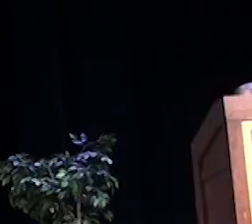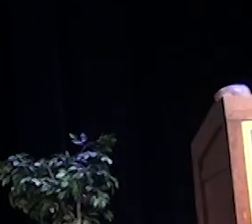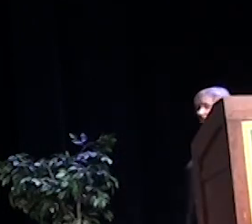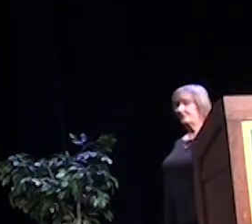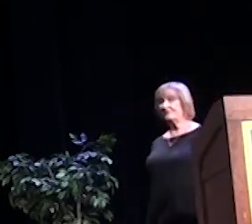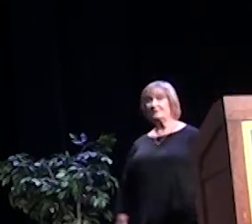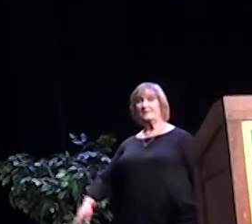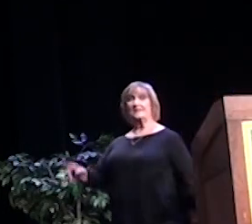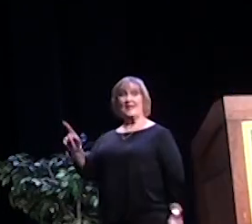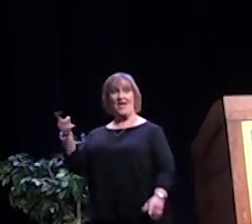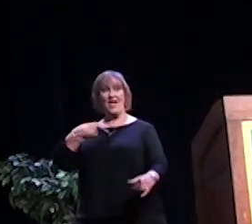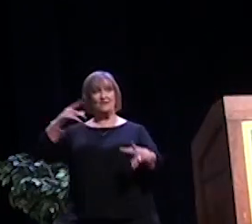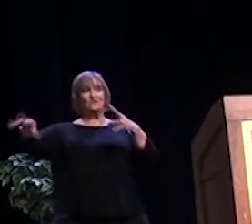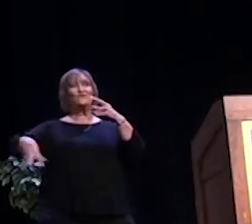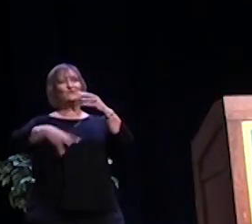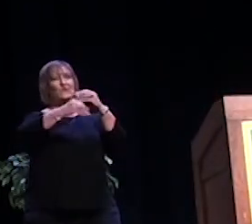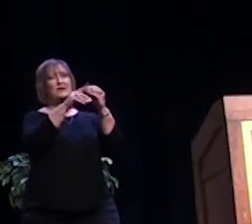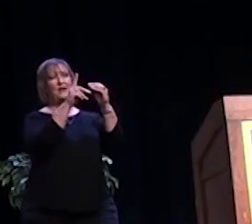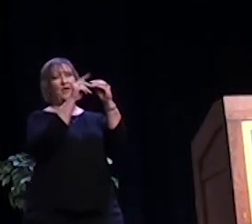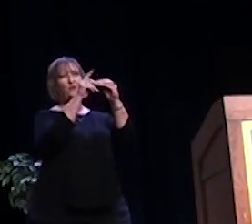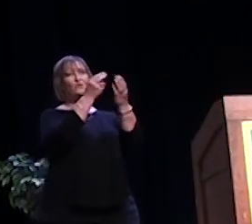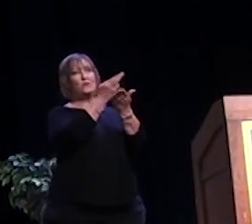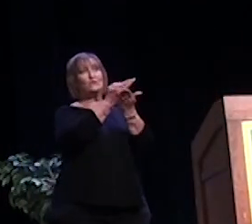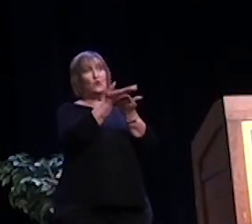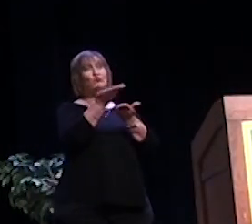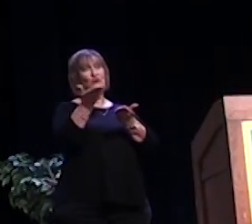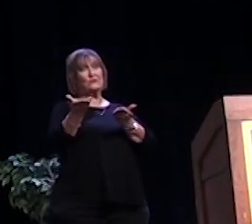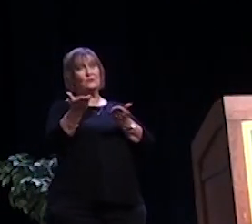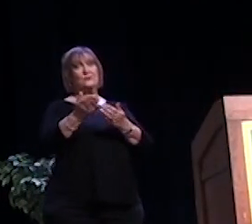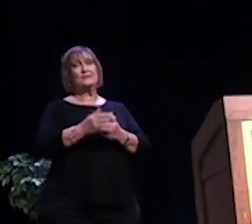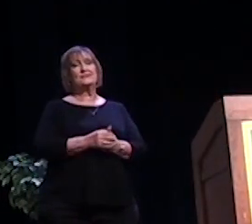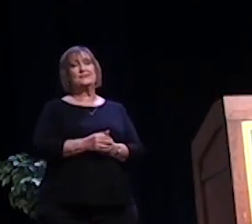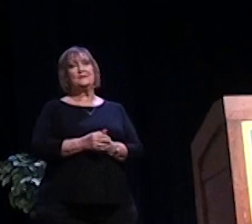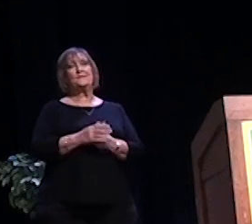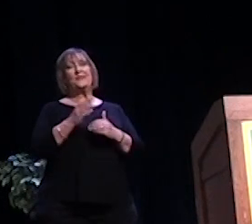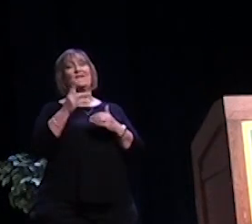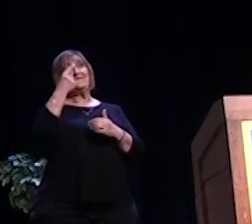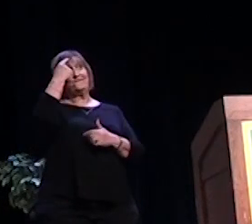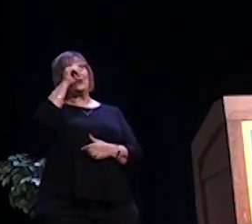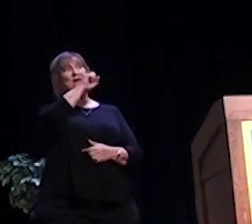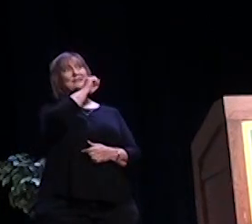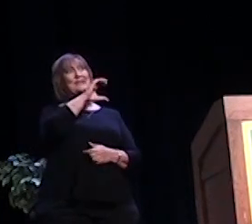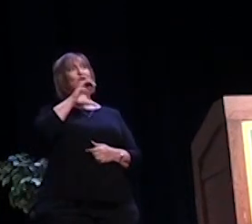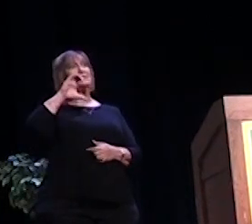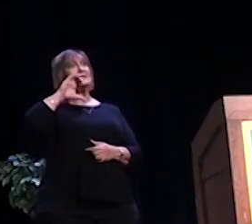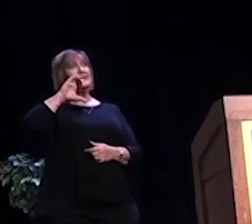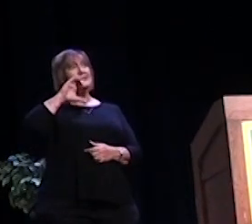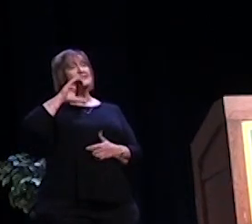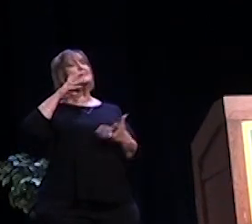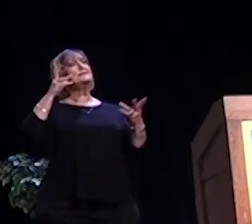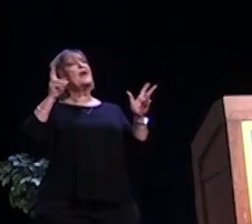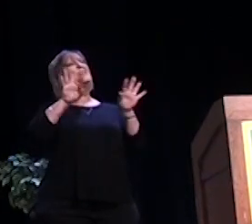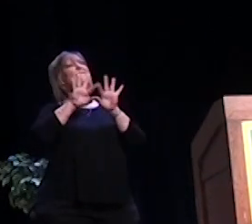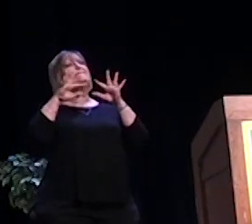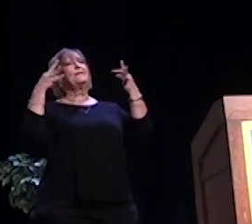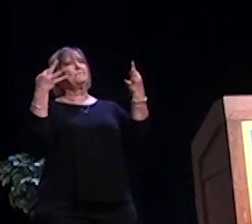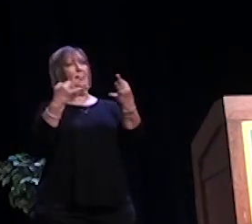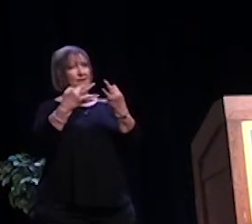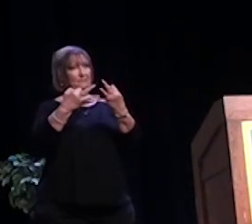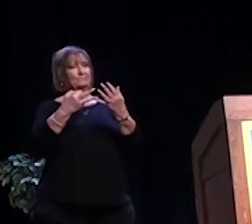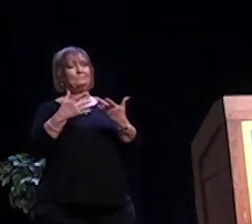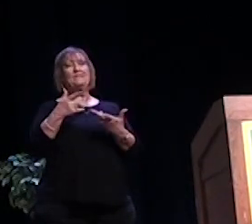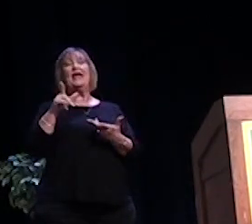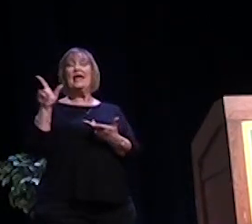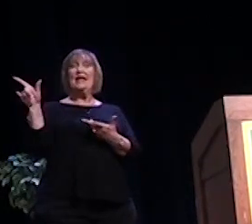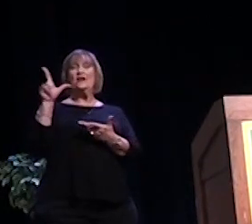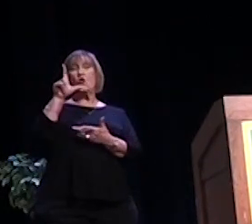I just like to add another resource for family, for seniors, the family. Let's not forget the importance,